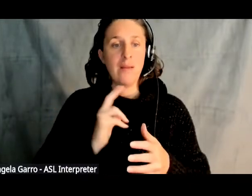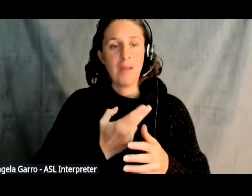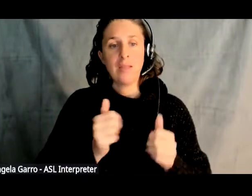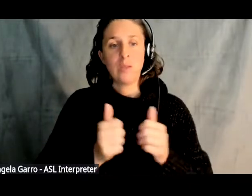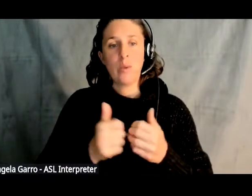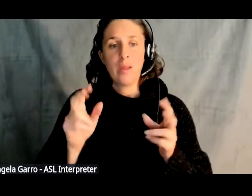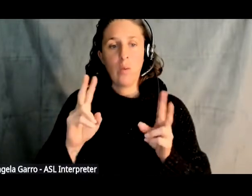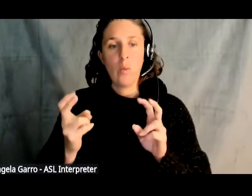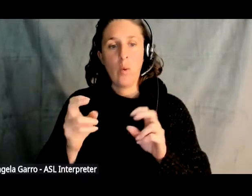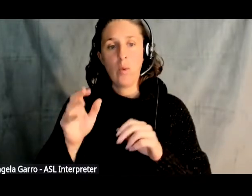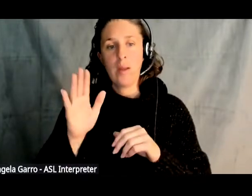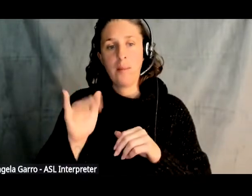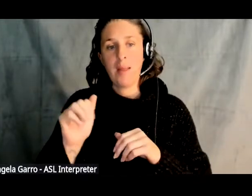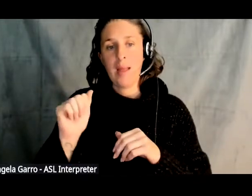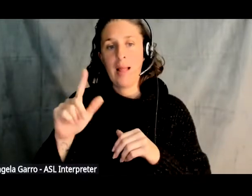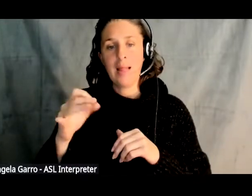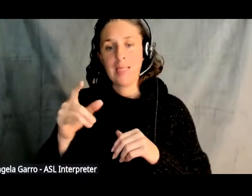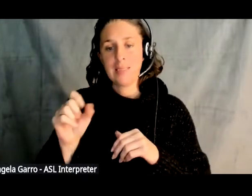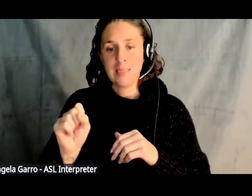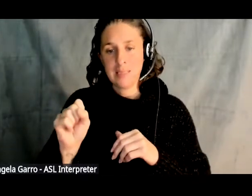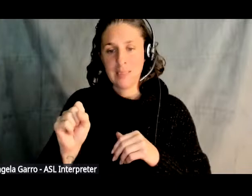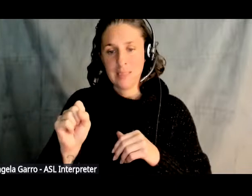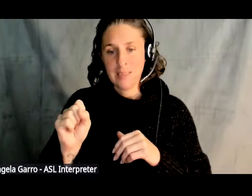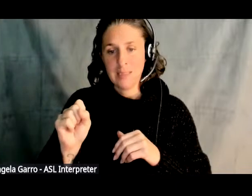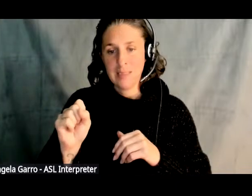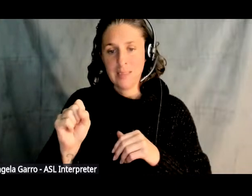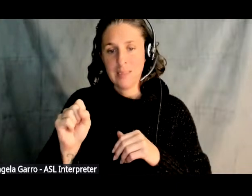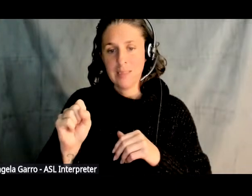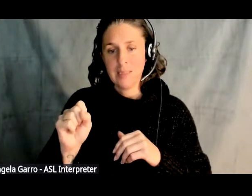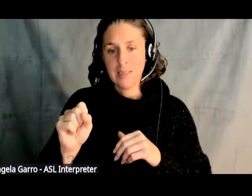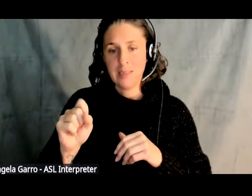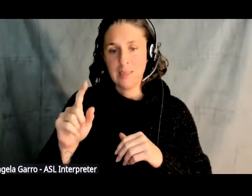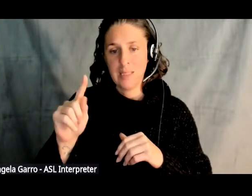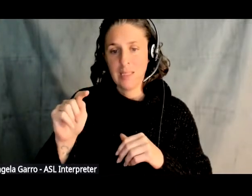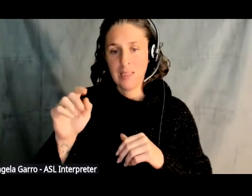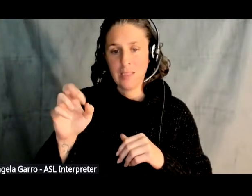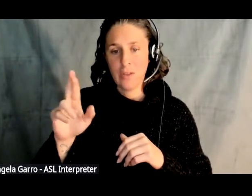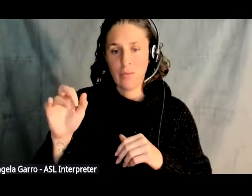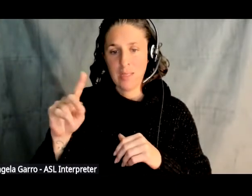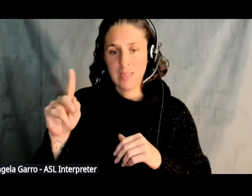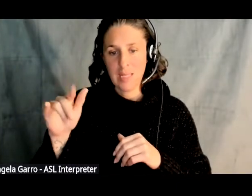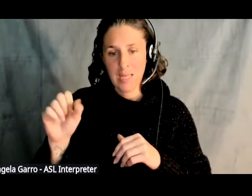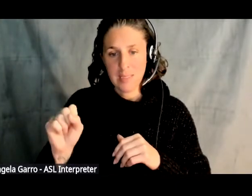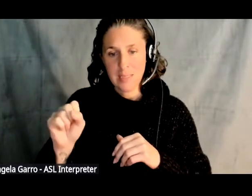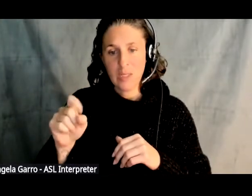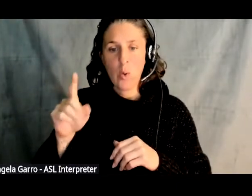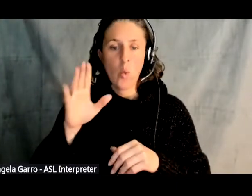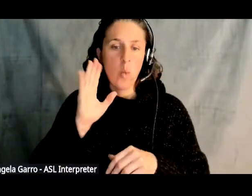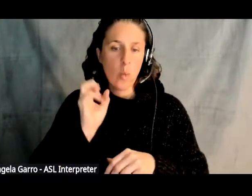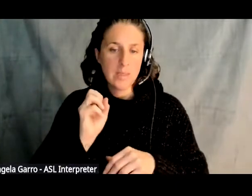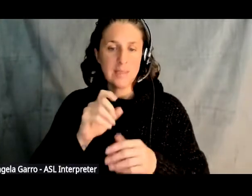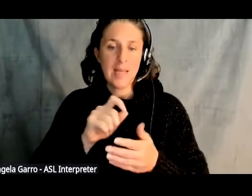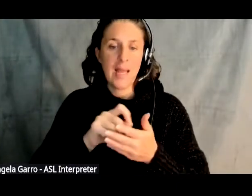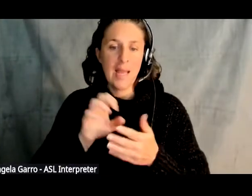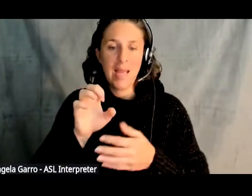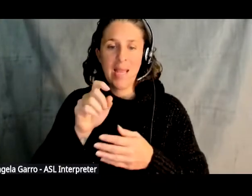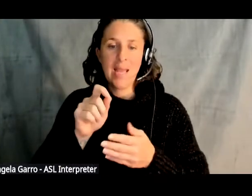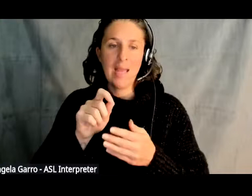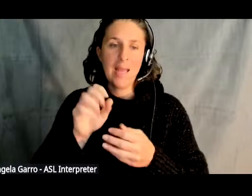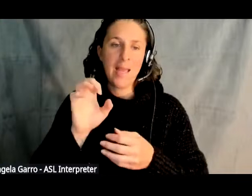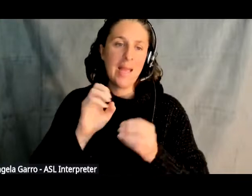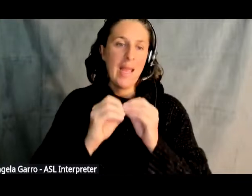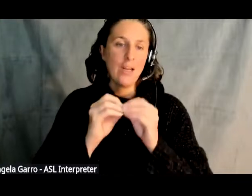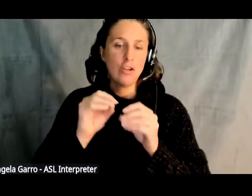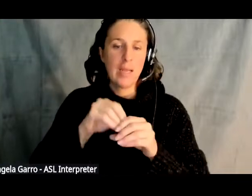by Alexis Terrazas, who was the editor-in-chief for El Tecolote newspaper from San Francisco. He says, "May we never